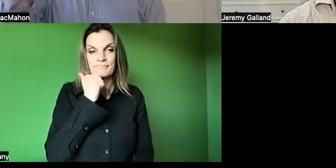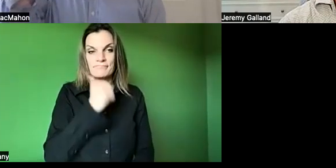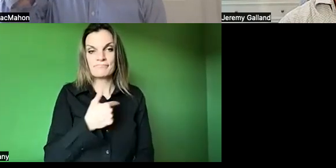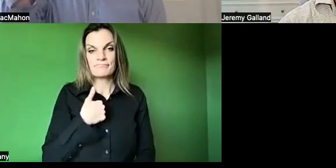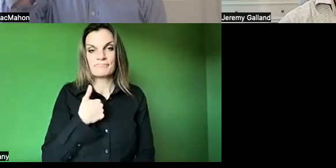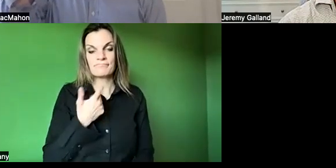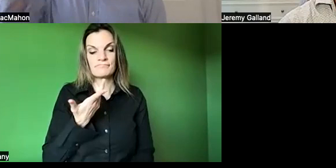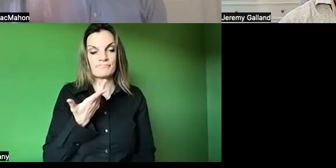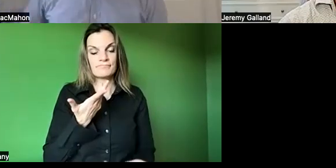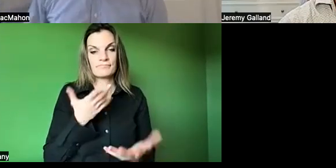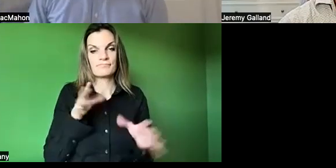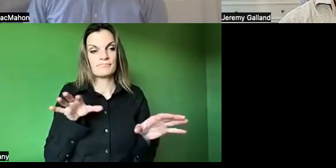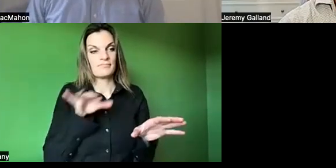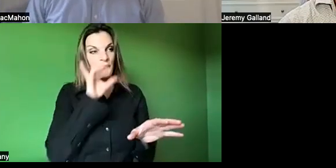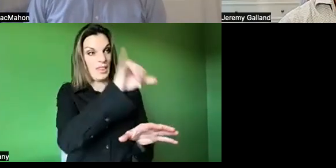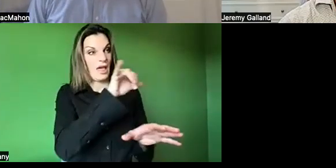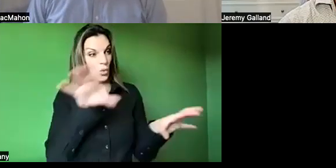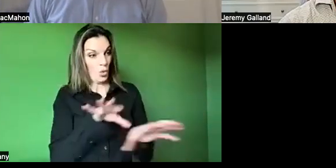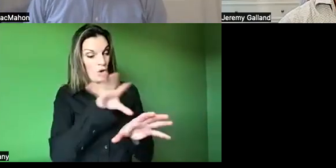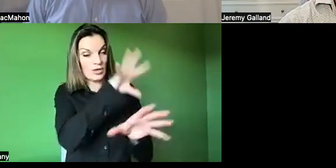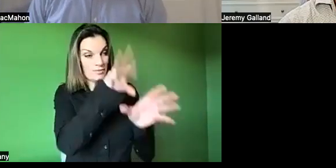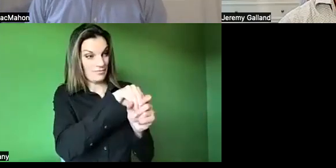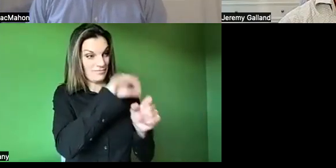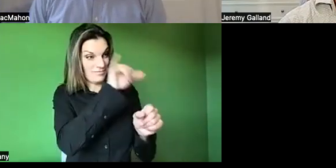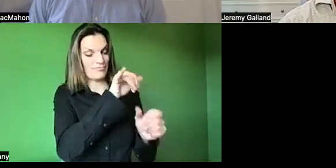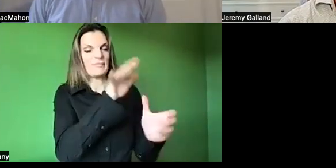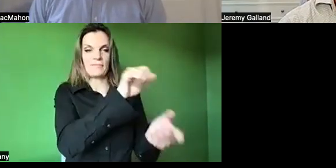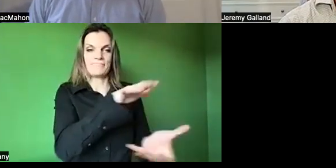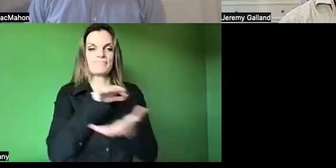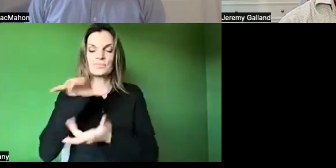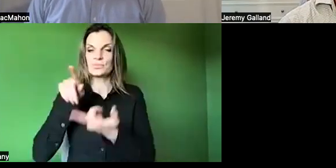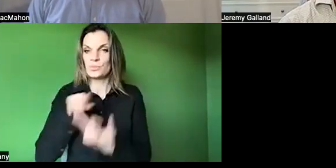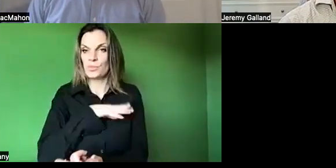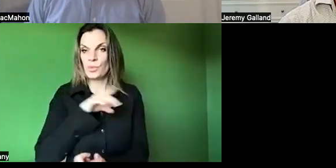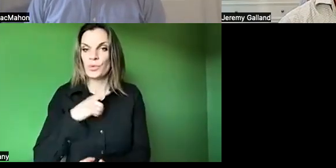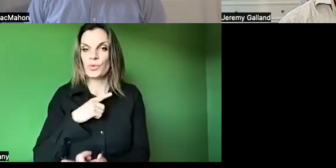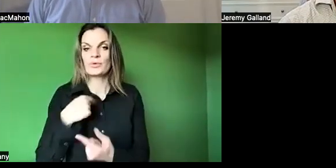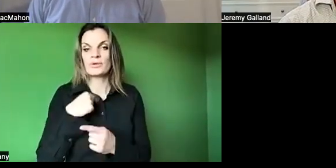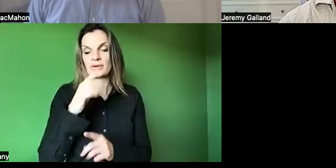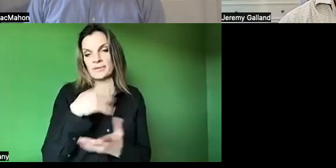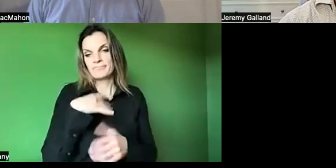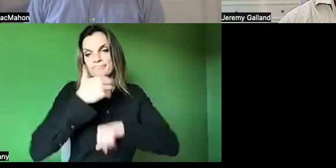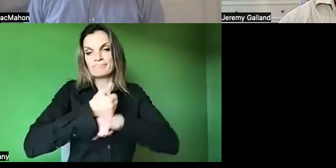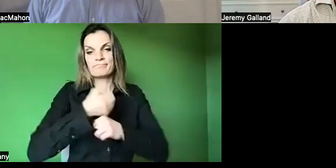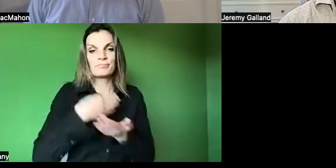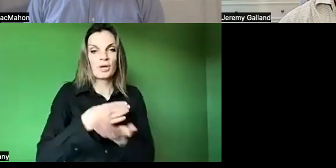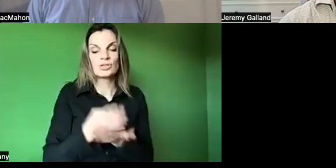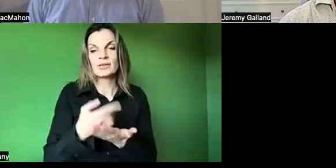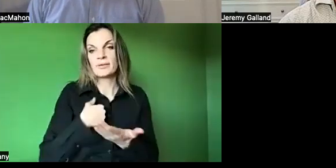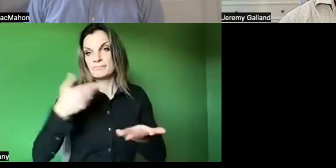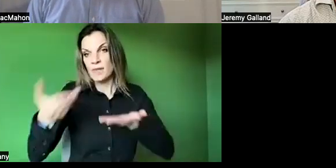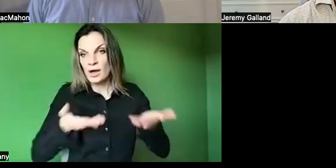itself to being on the board. I create and amend budgets. I hire and